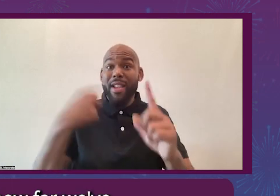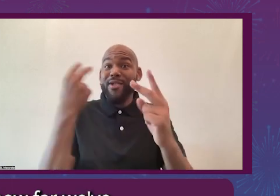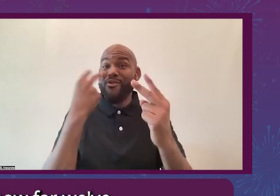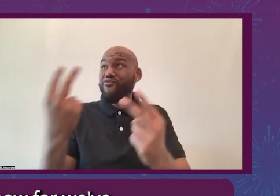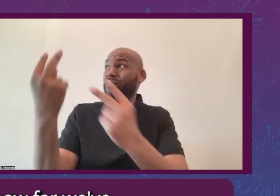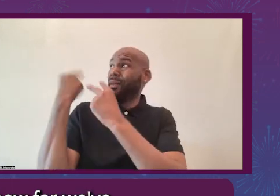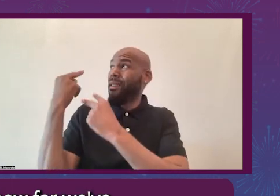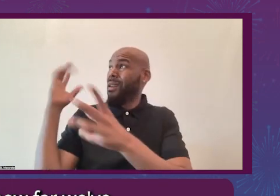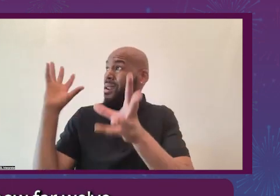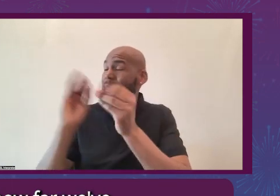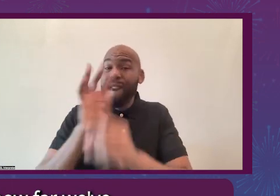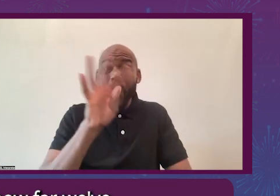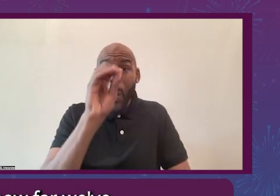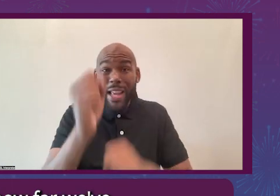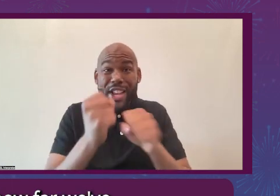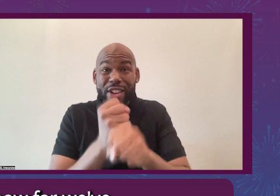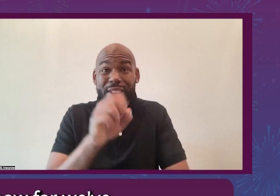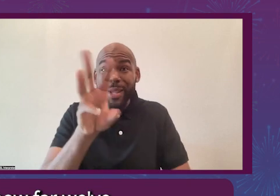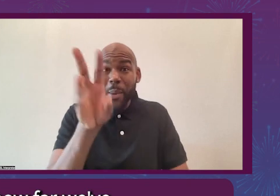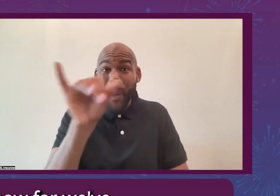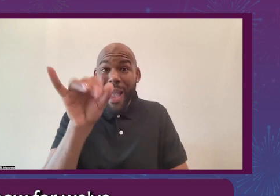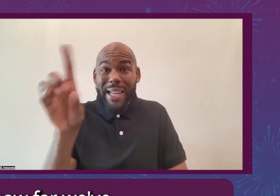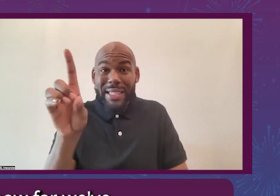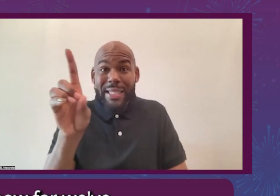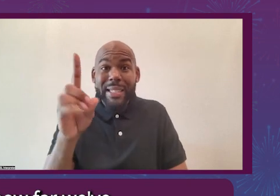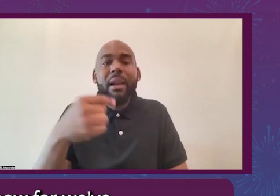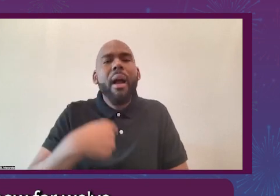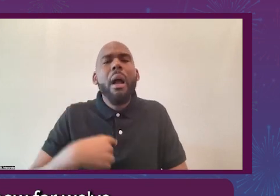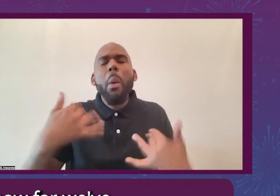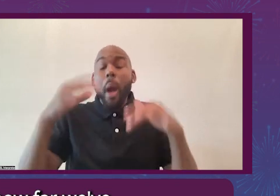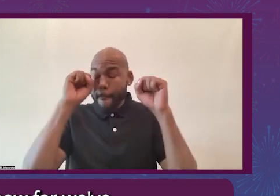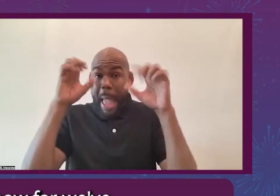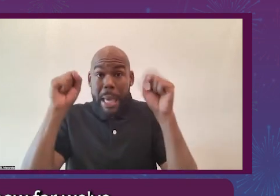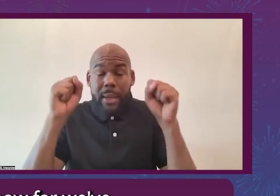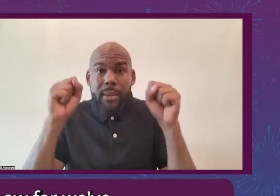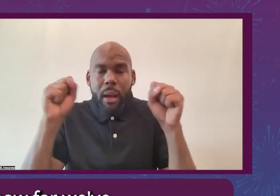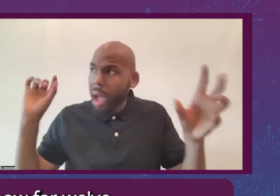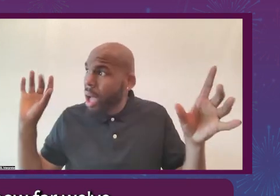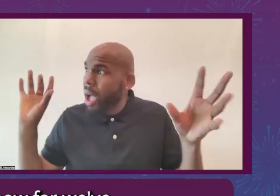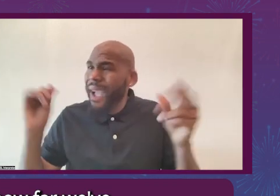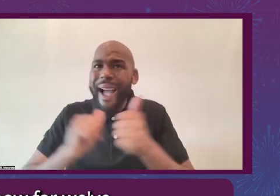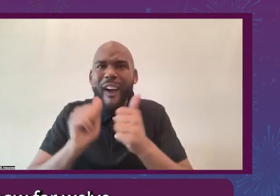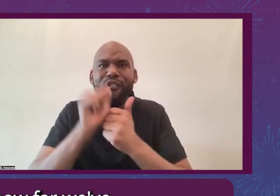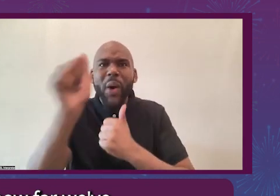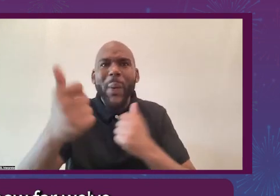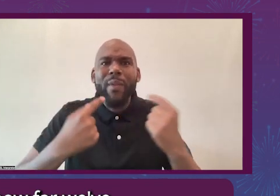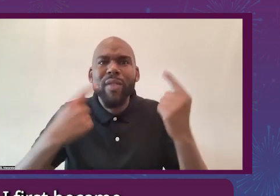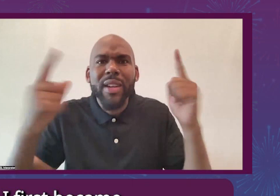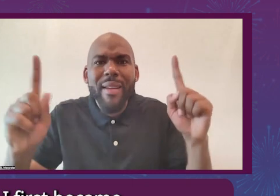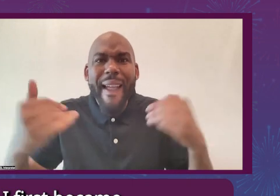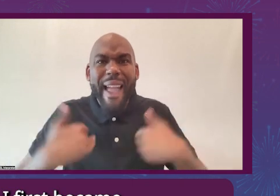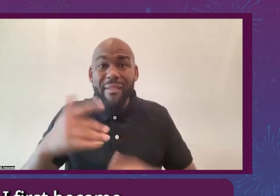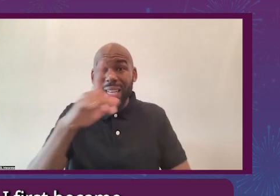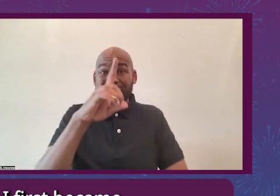of the World Institute on Disability, I am amazed at how far we've come with having a disability-led